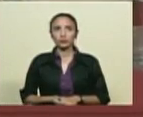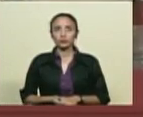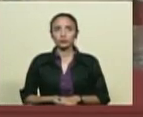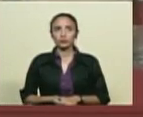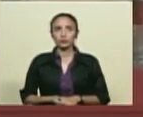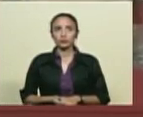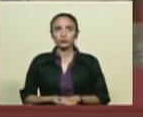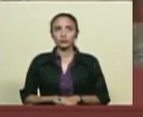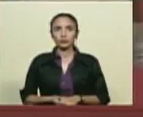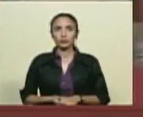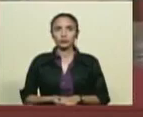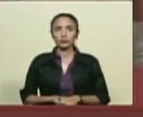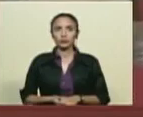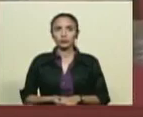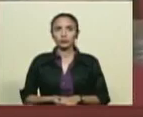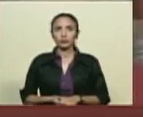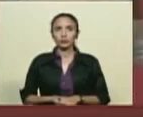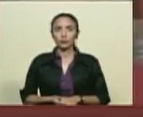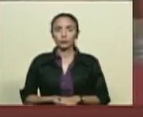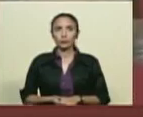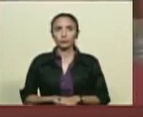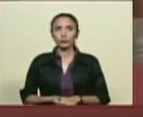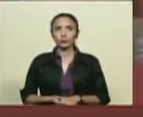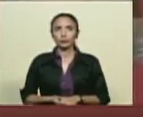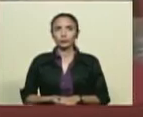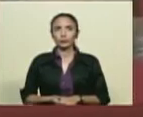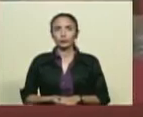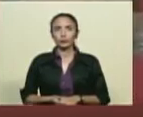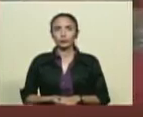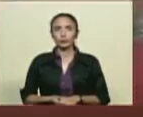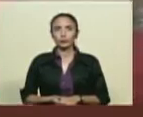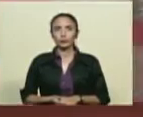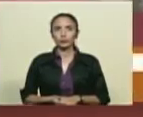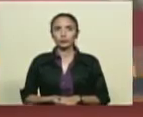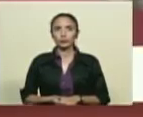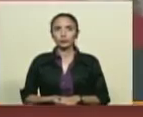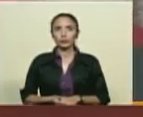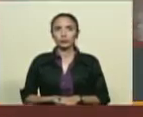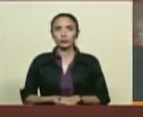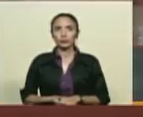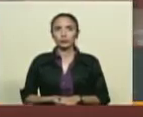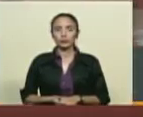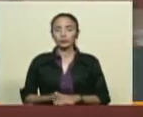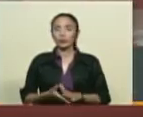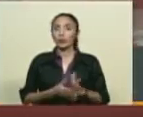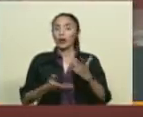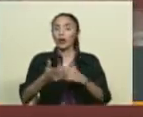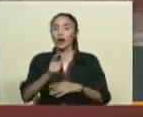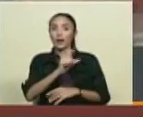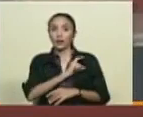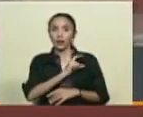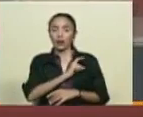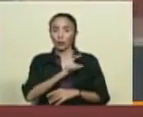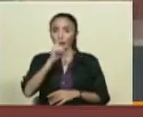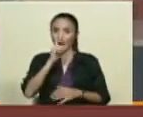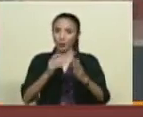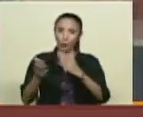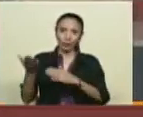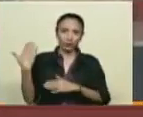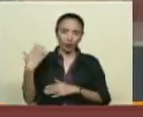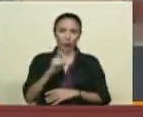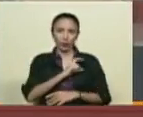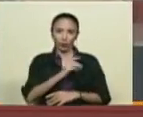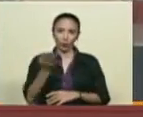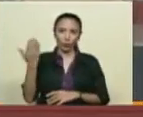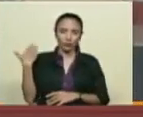that we now need to move on the implementation of this historic decision. En enero de 2017, el